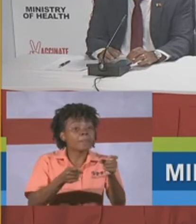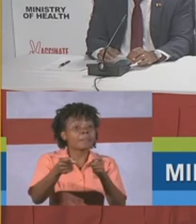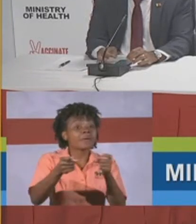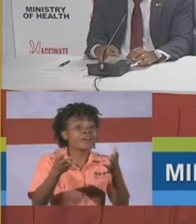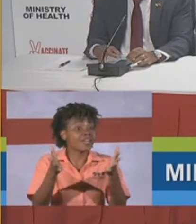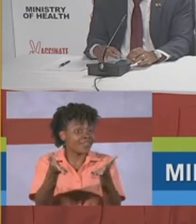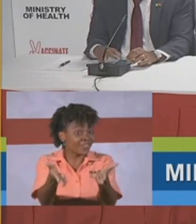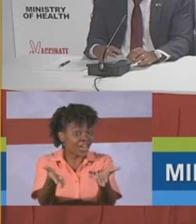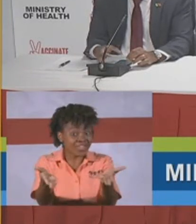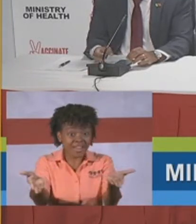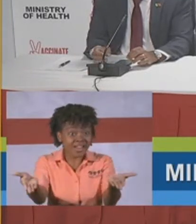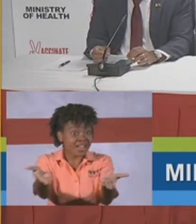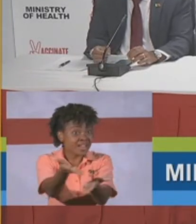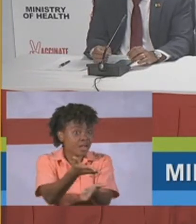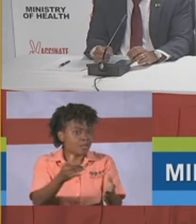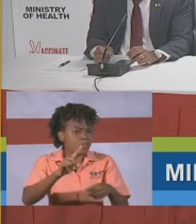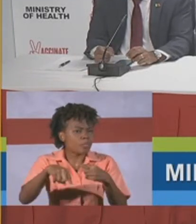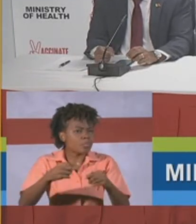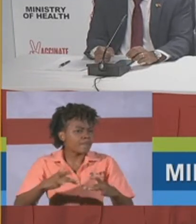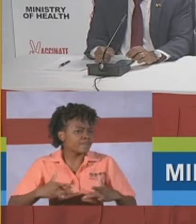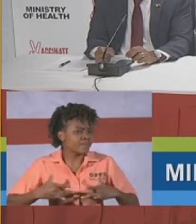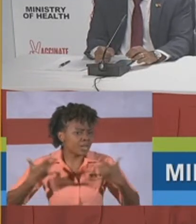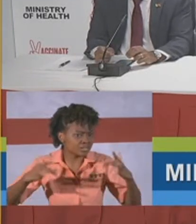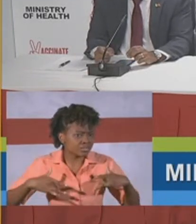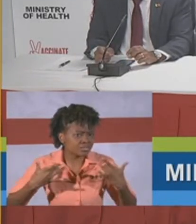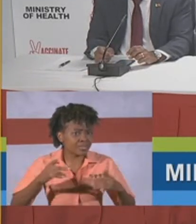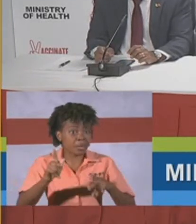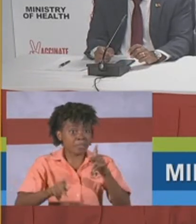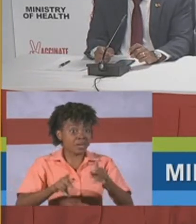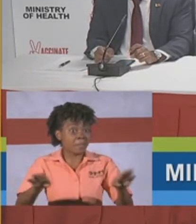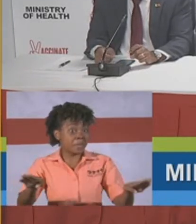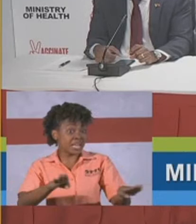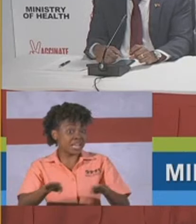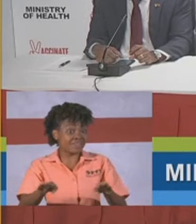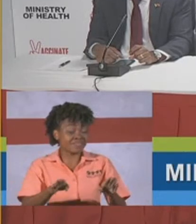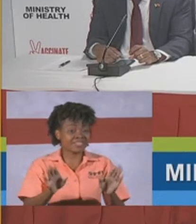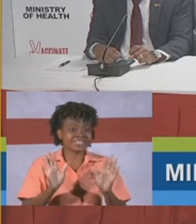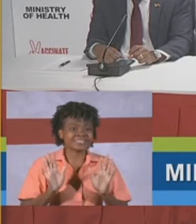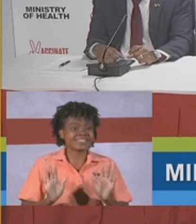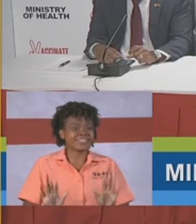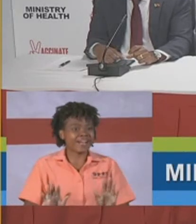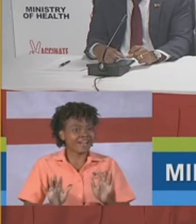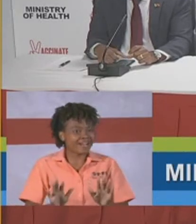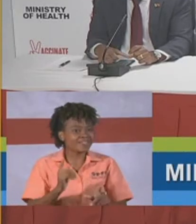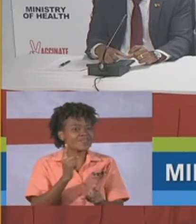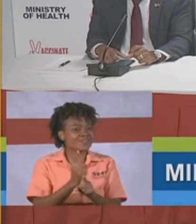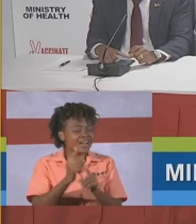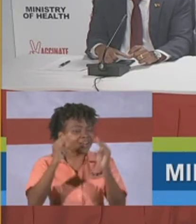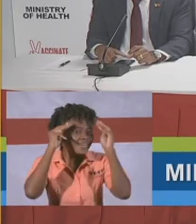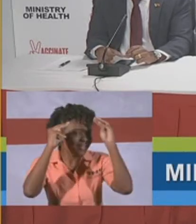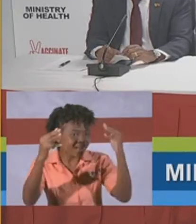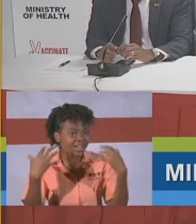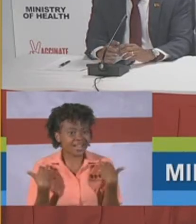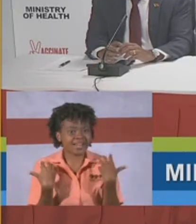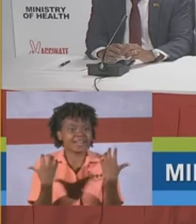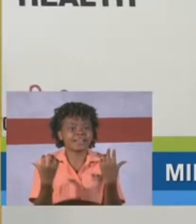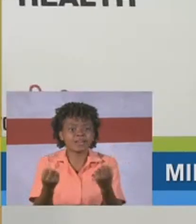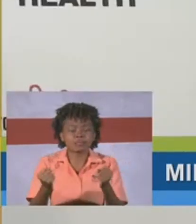everything under the remit of the Ministry of Health, whether it's the safe zone policy, our hospitalization